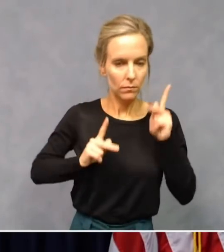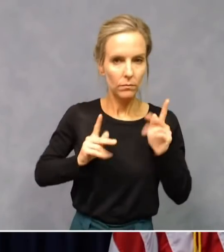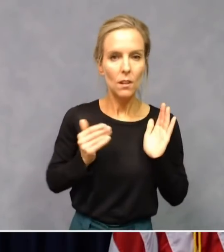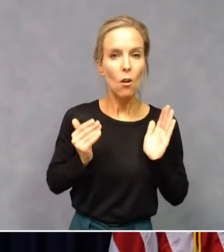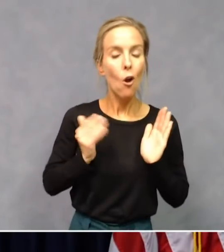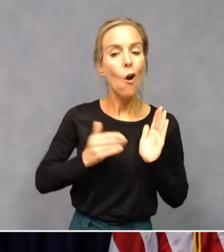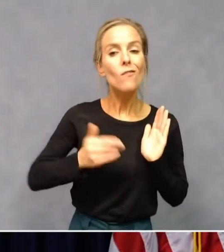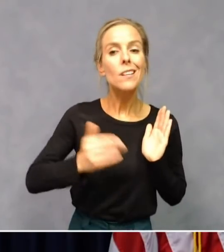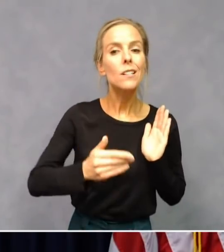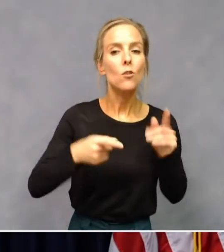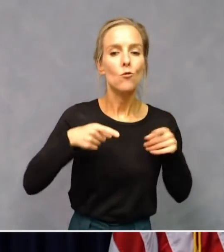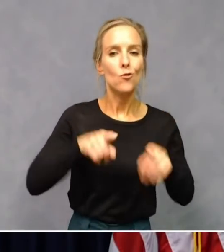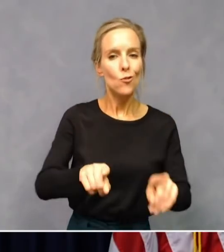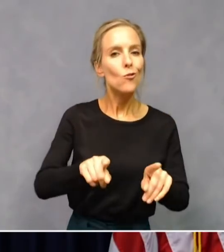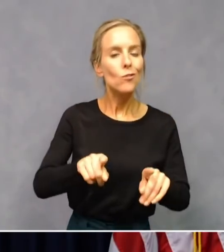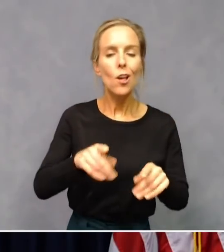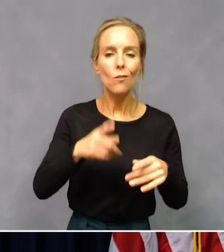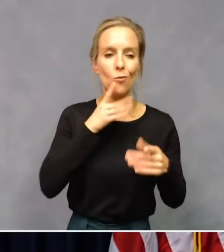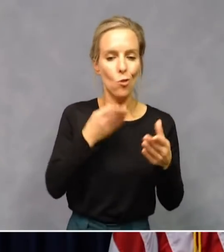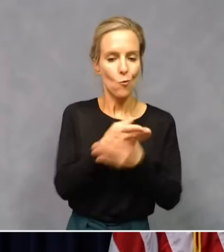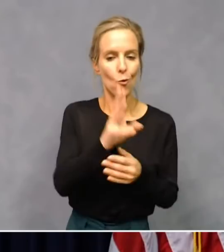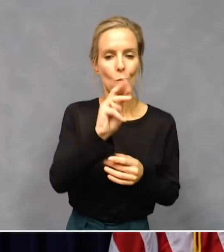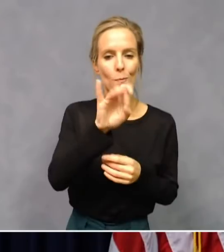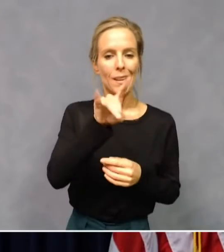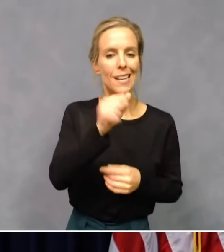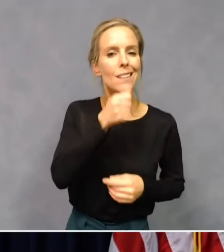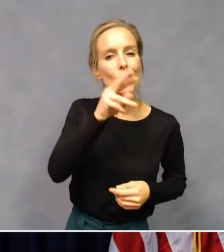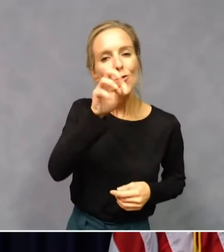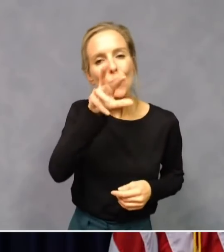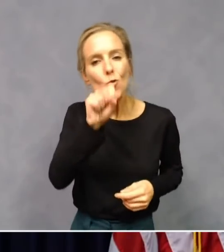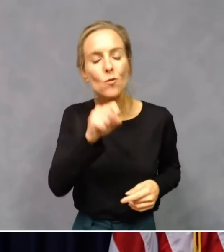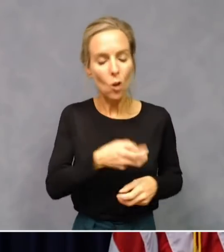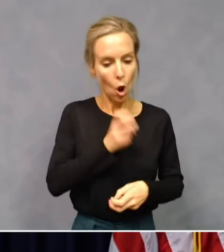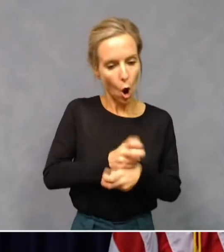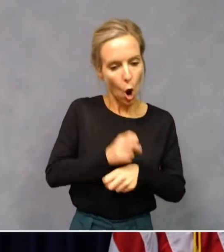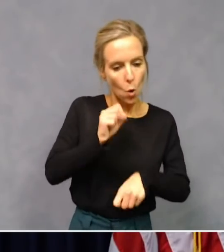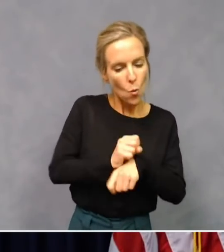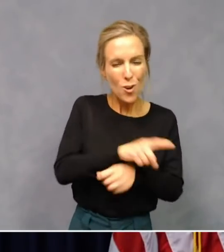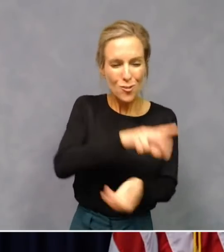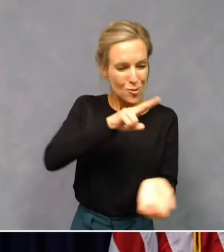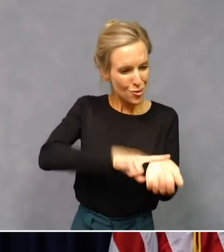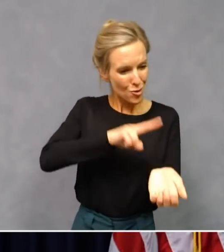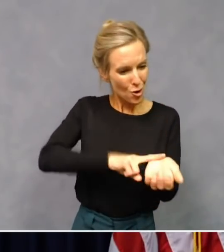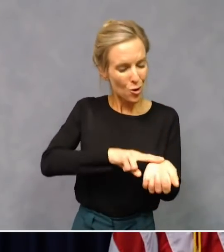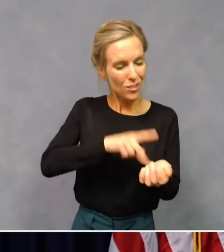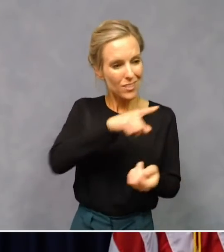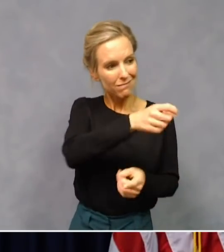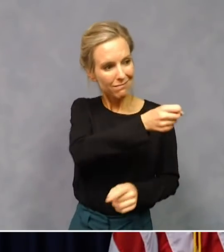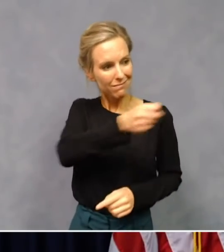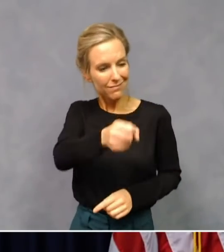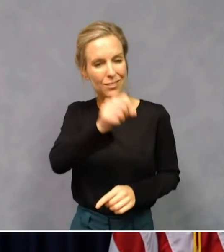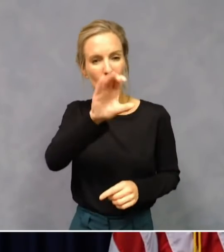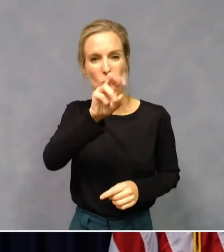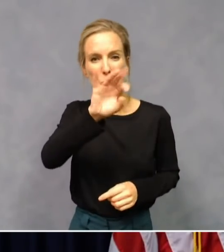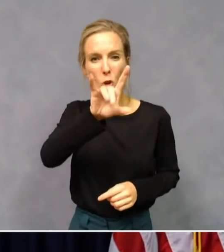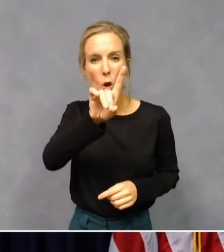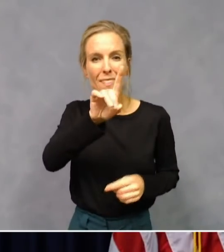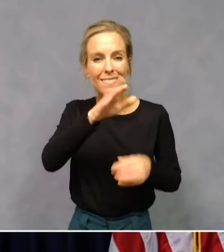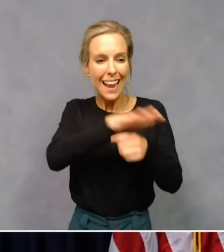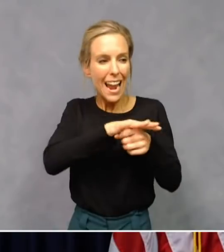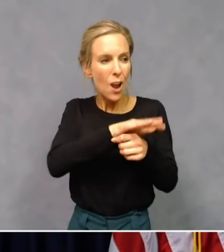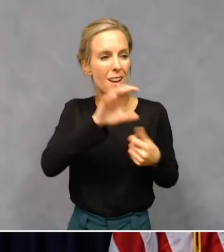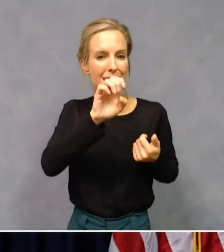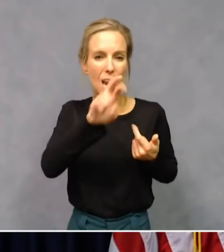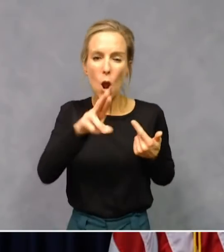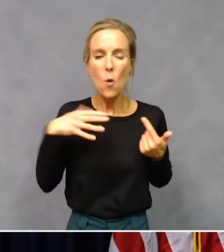media. You take our hardworking nurses on a COVID wing or in the ER. They've been at this